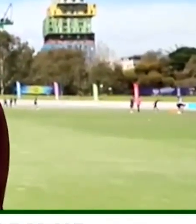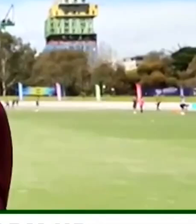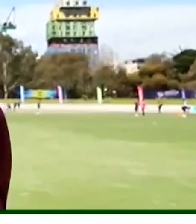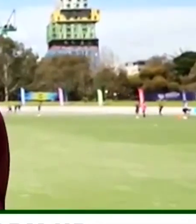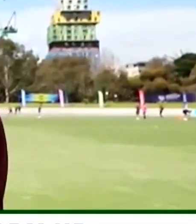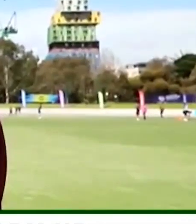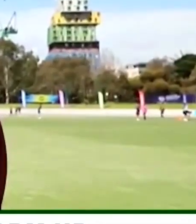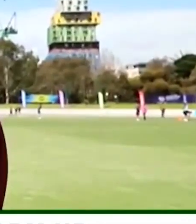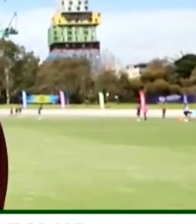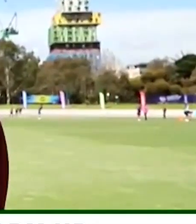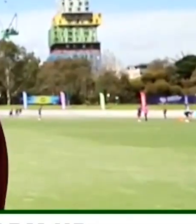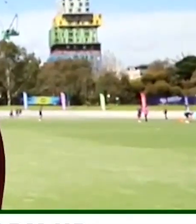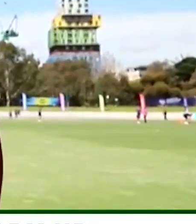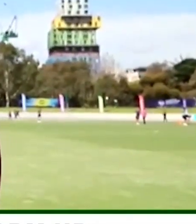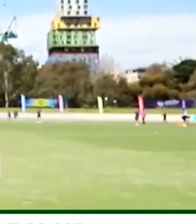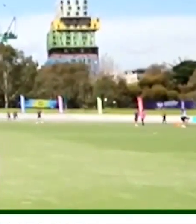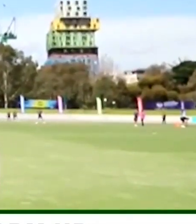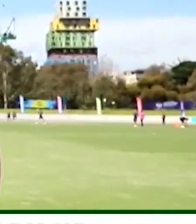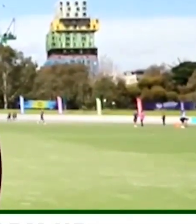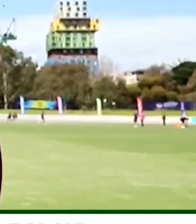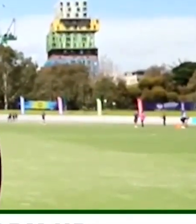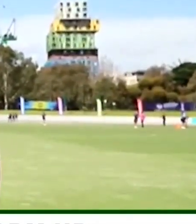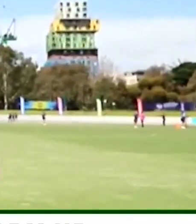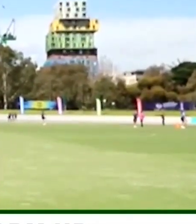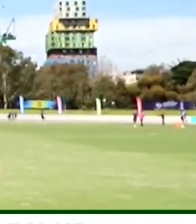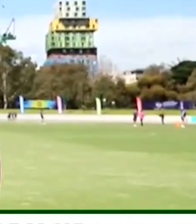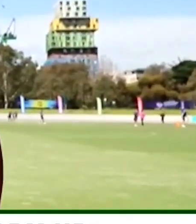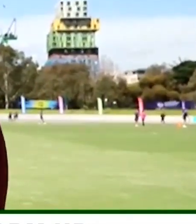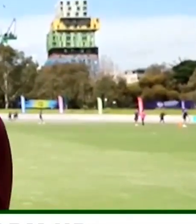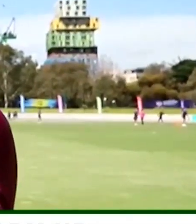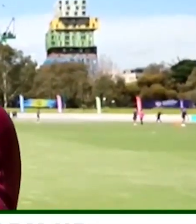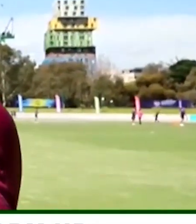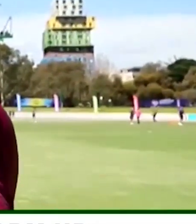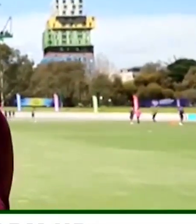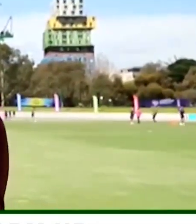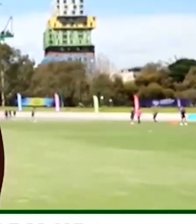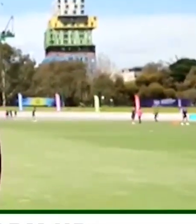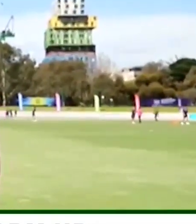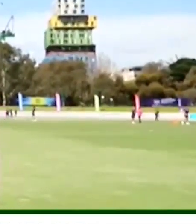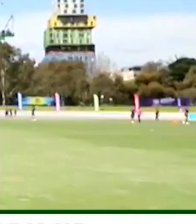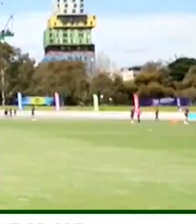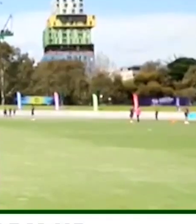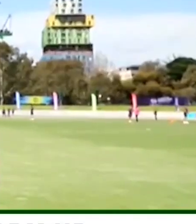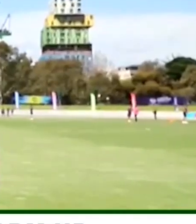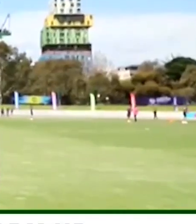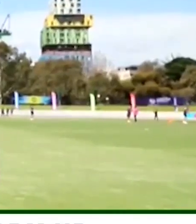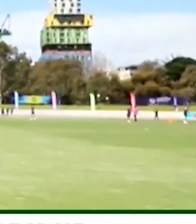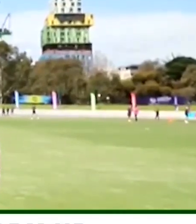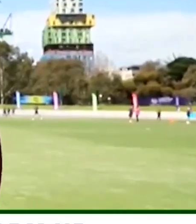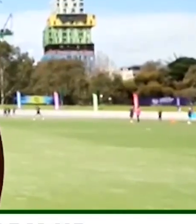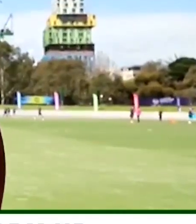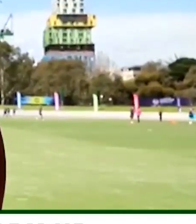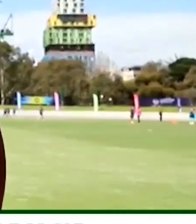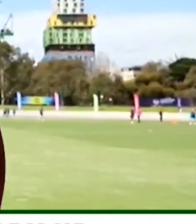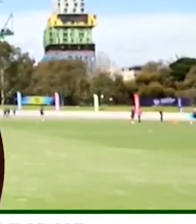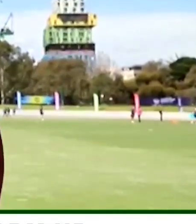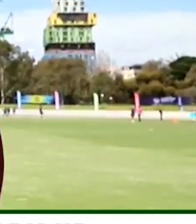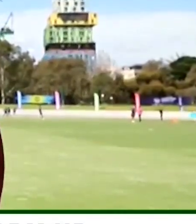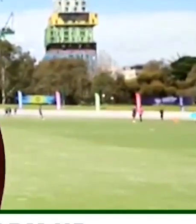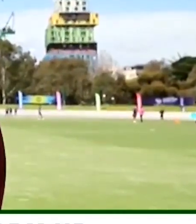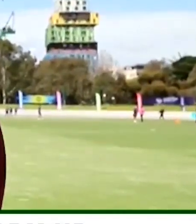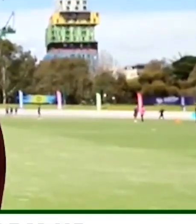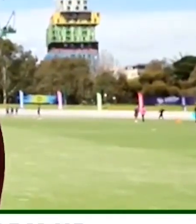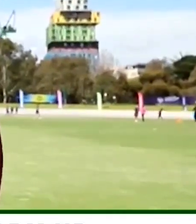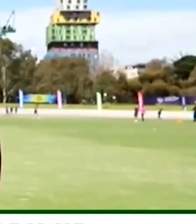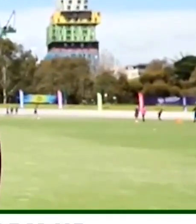a bit, seaming around a bit, but in the end, you know, there was a good partnership between Brandon King and Nicholas Pooran, and that got